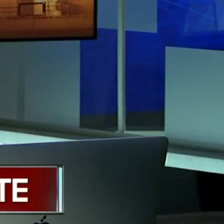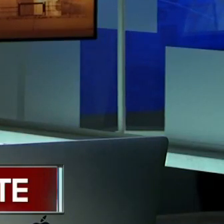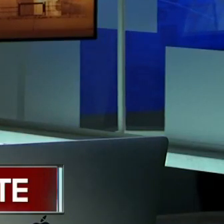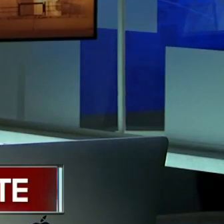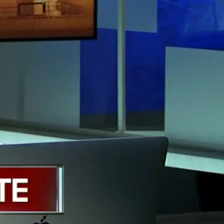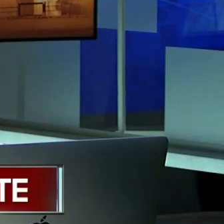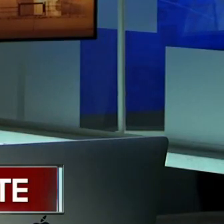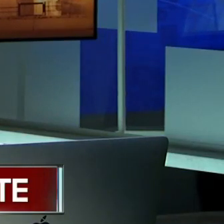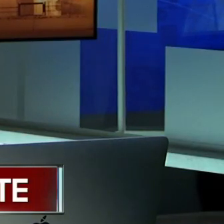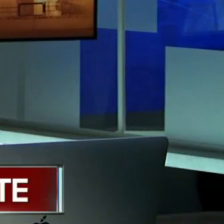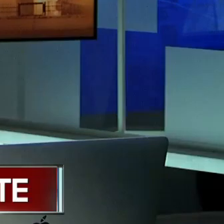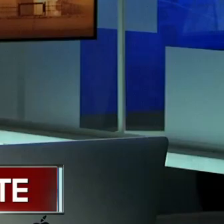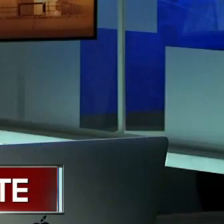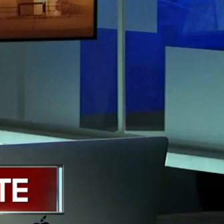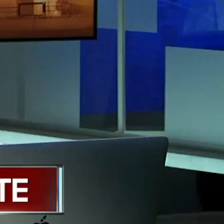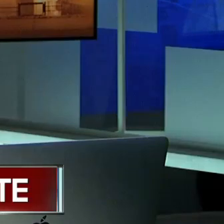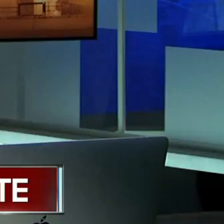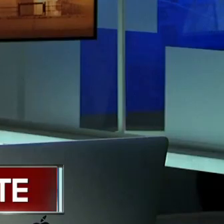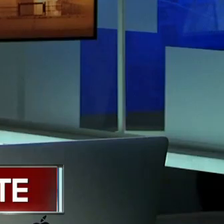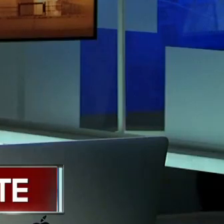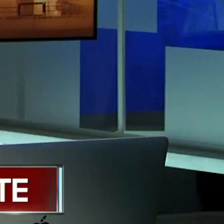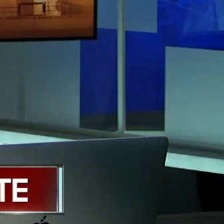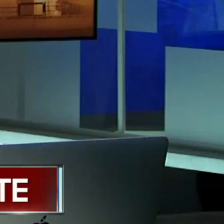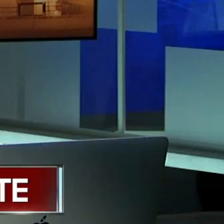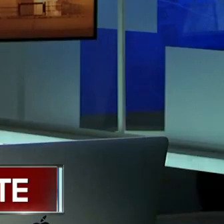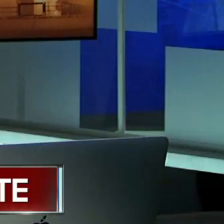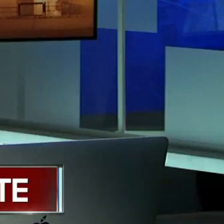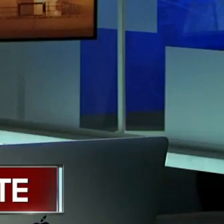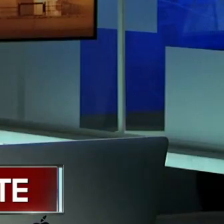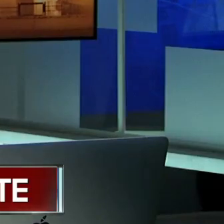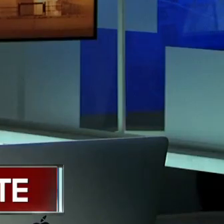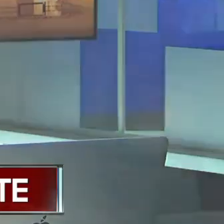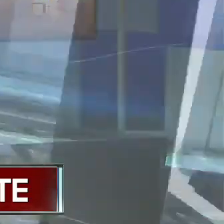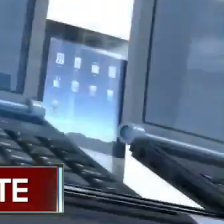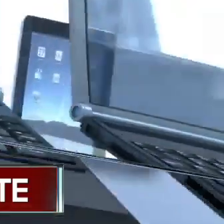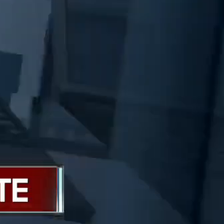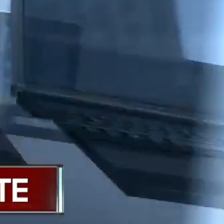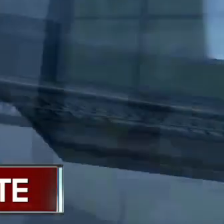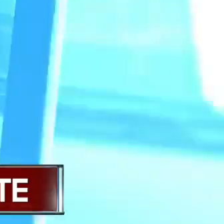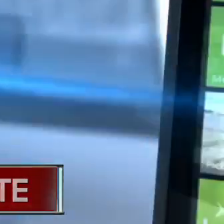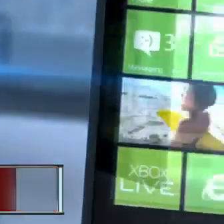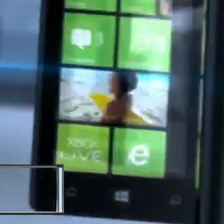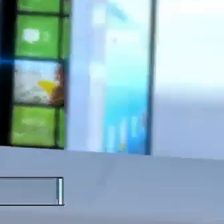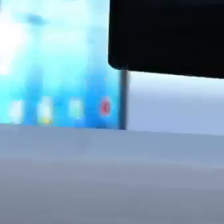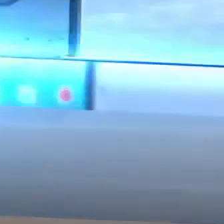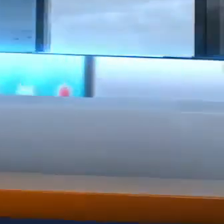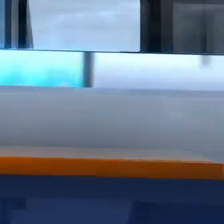county coming up at 11 a.m. You can watch that live on our digital platforms. Thanks for joining us.